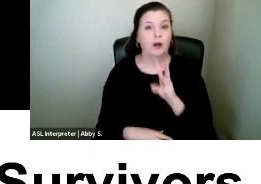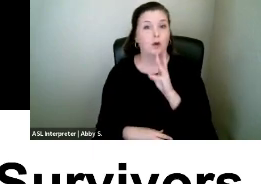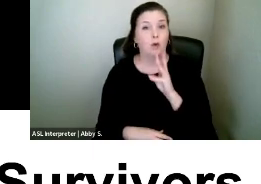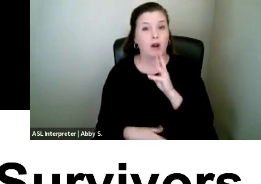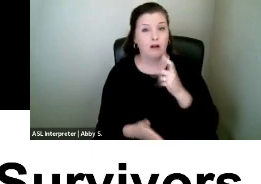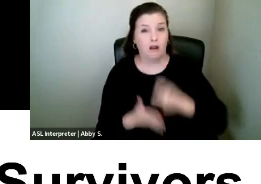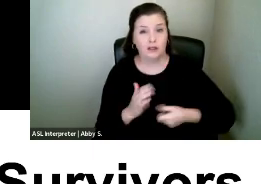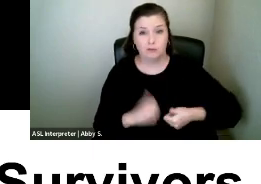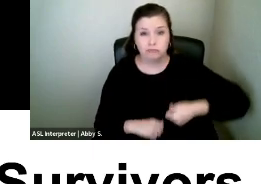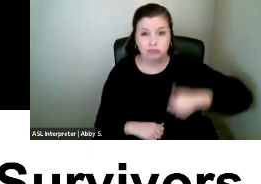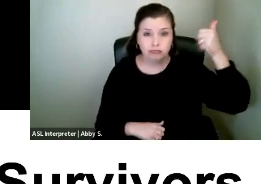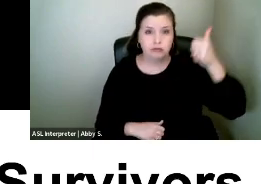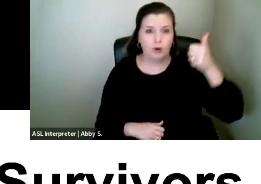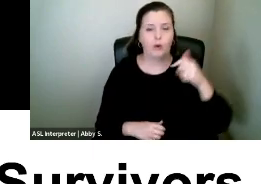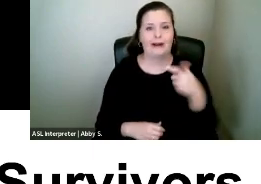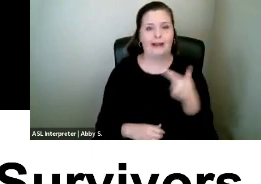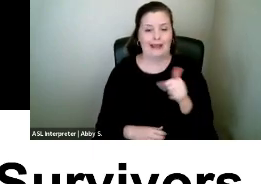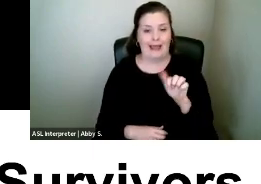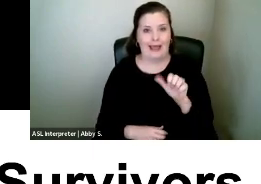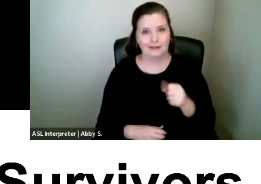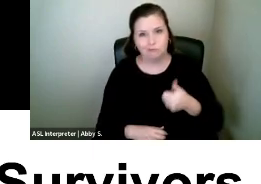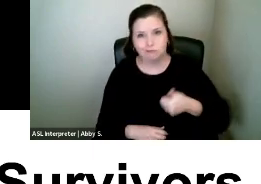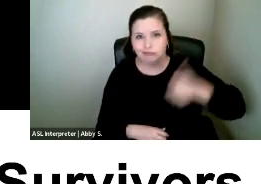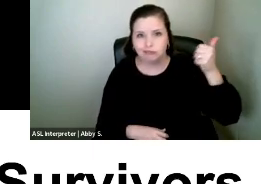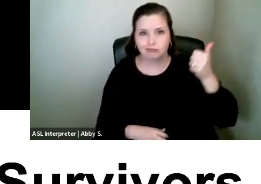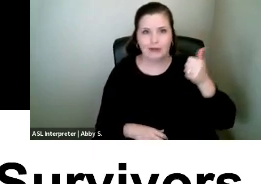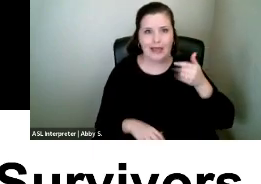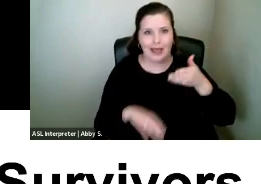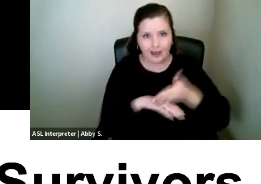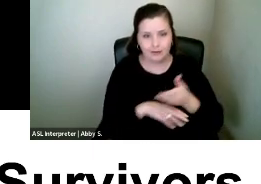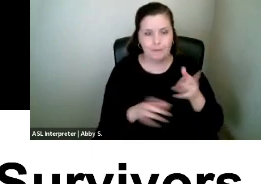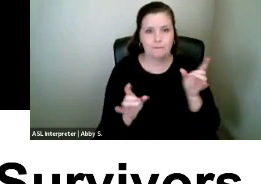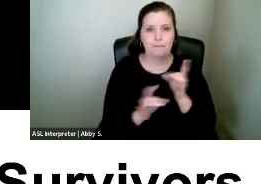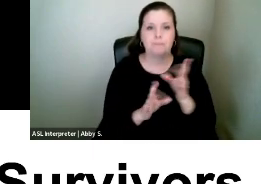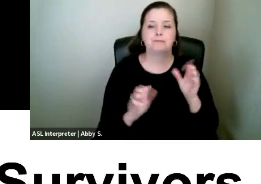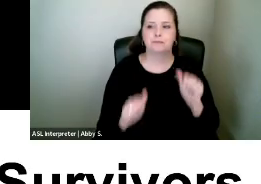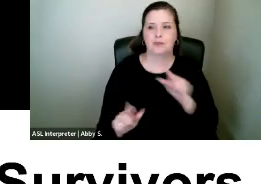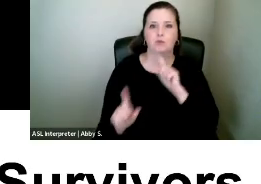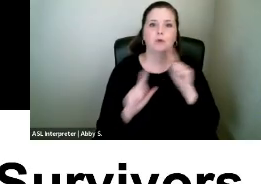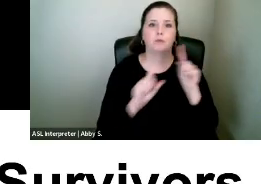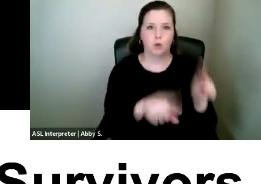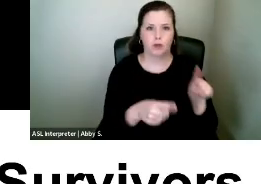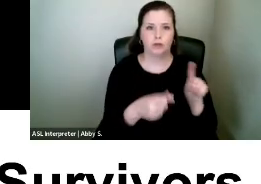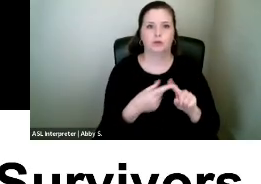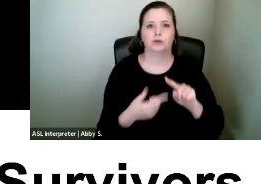gasoline, we want to report those to the Texas Attorney General at the link provided.